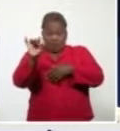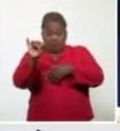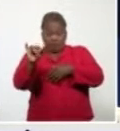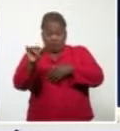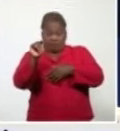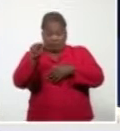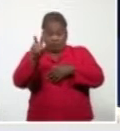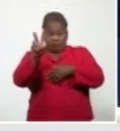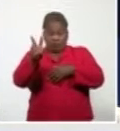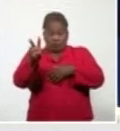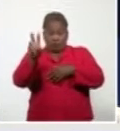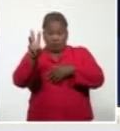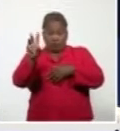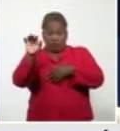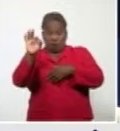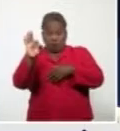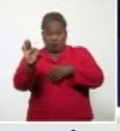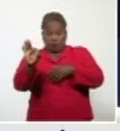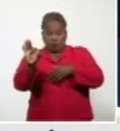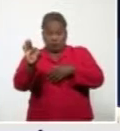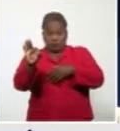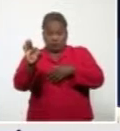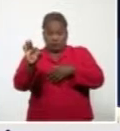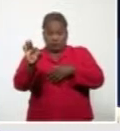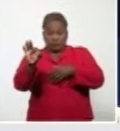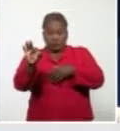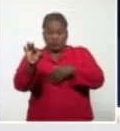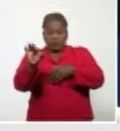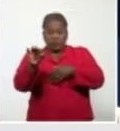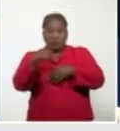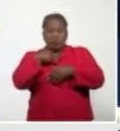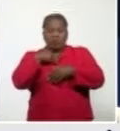of which 238 have a stable